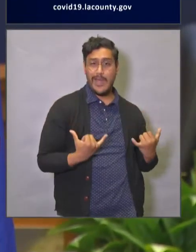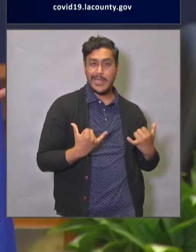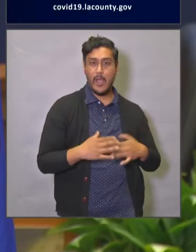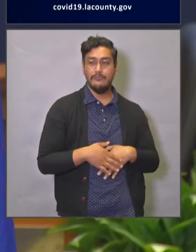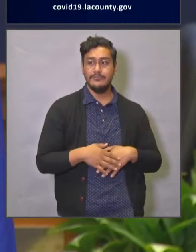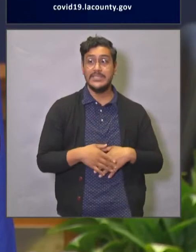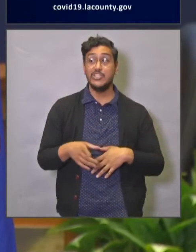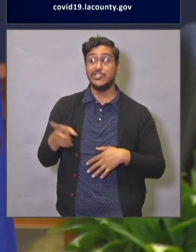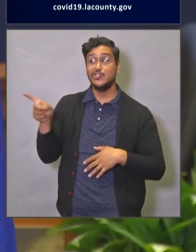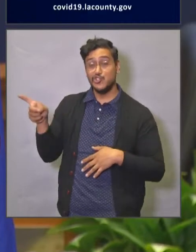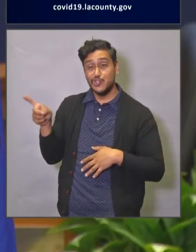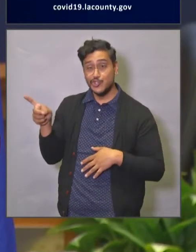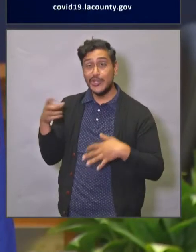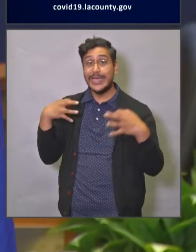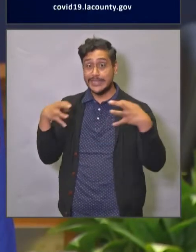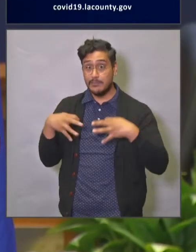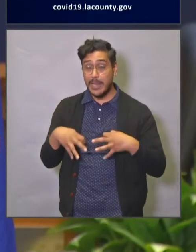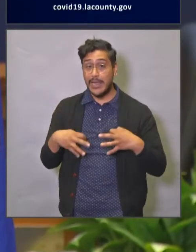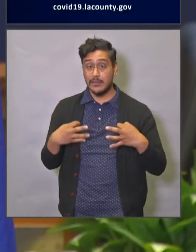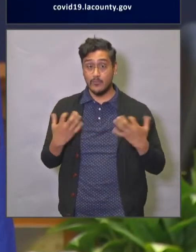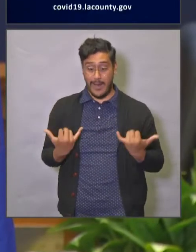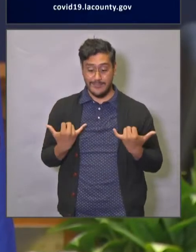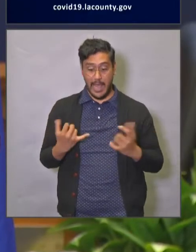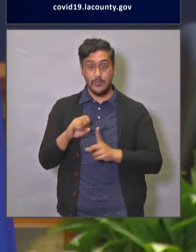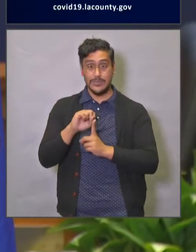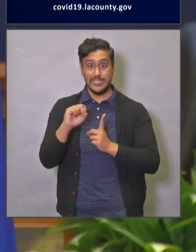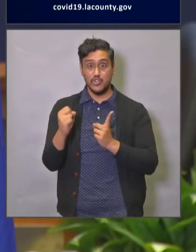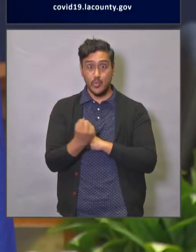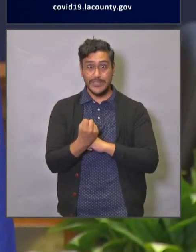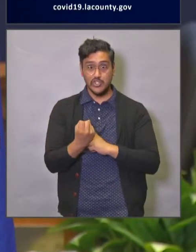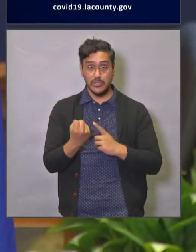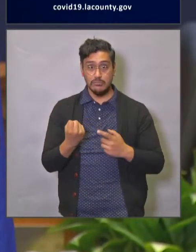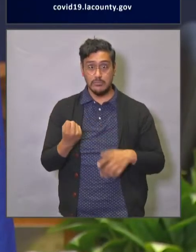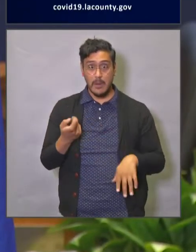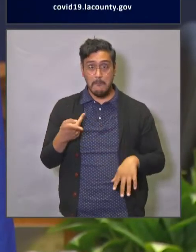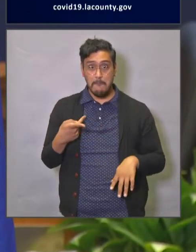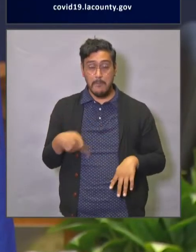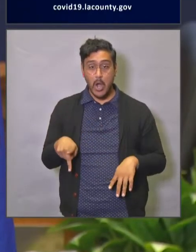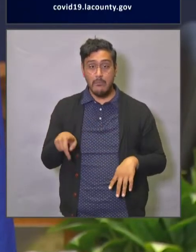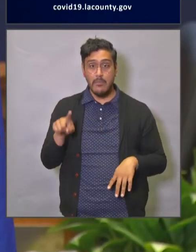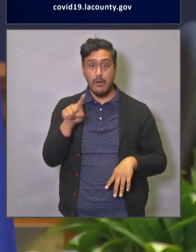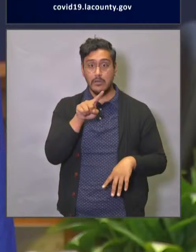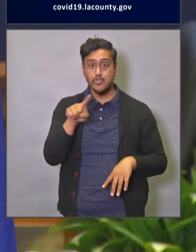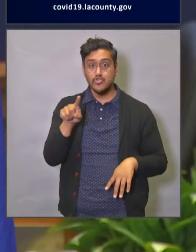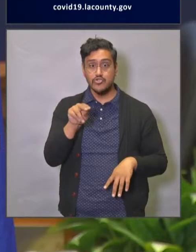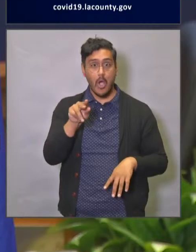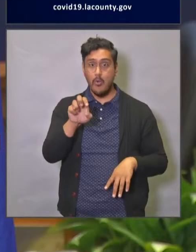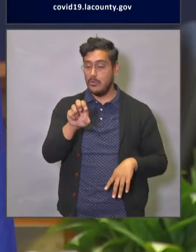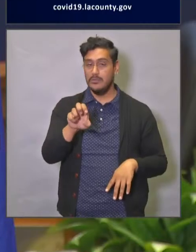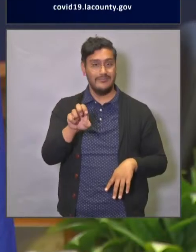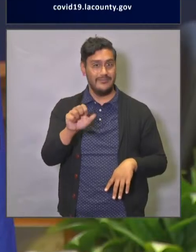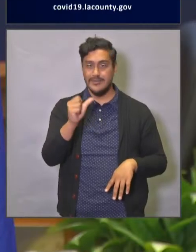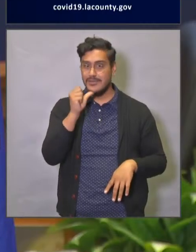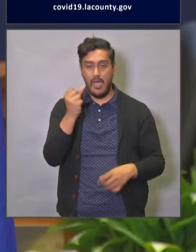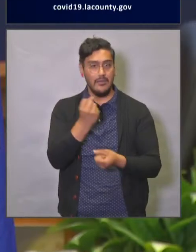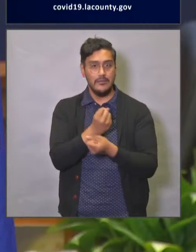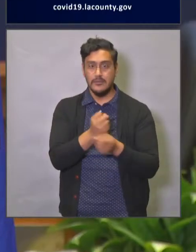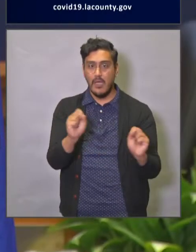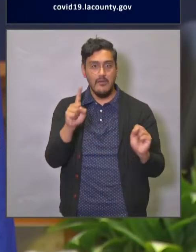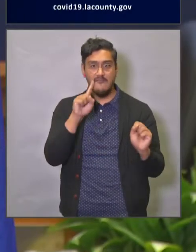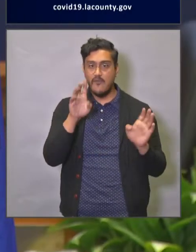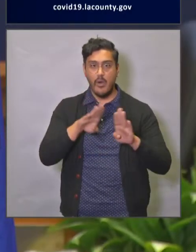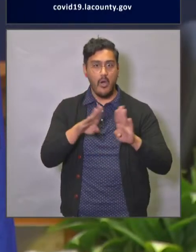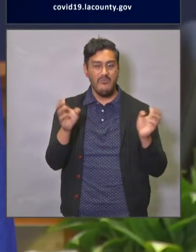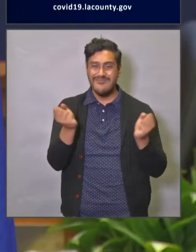she explained our predicament. We're in the purple zone right now, and it's not safe to be able to